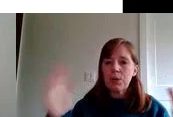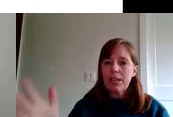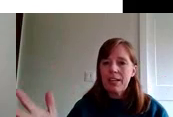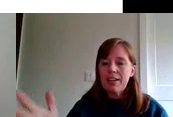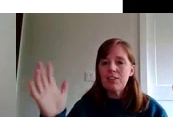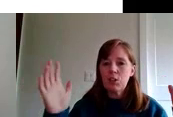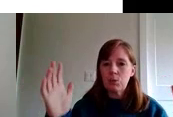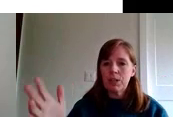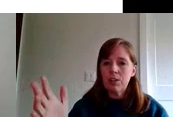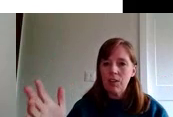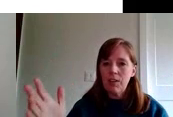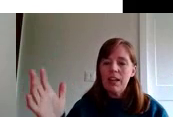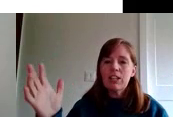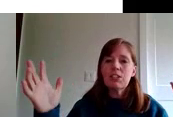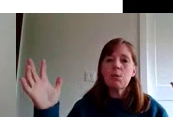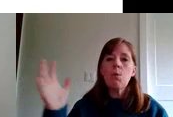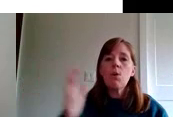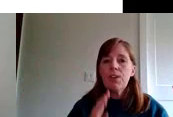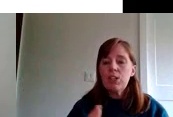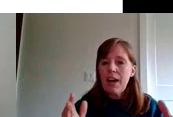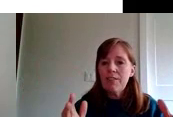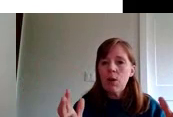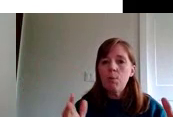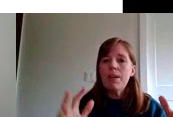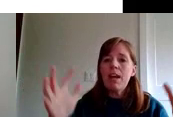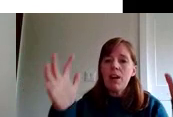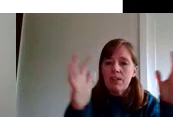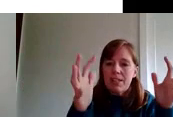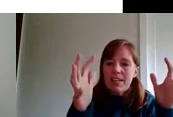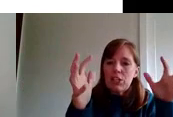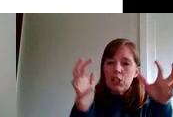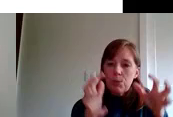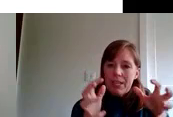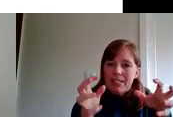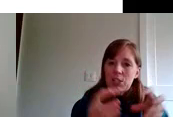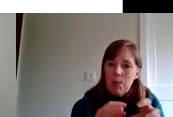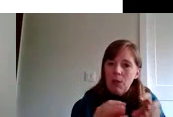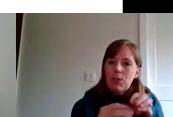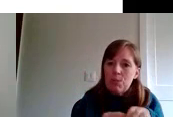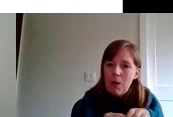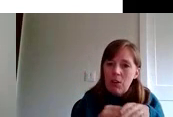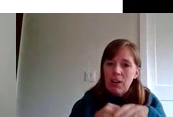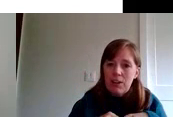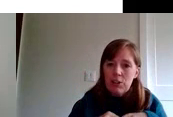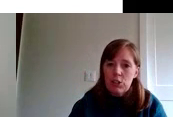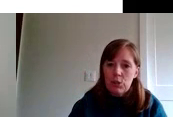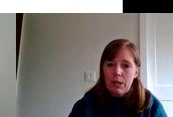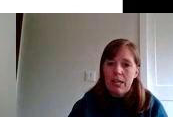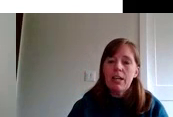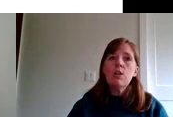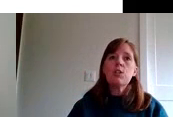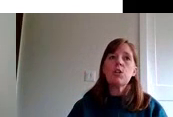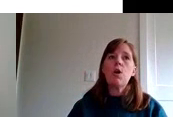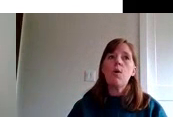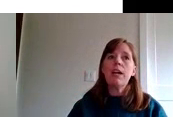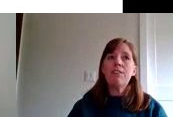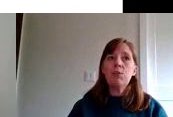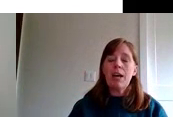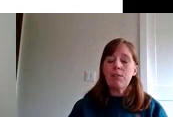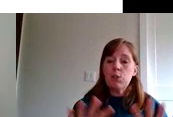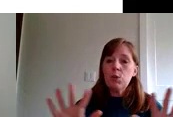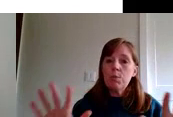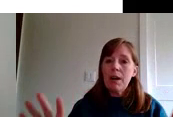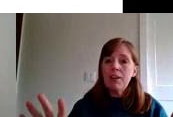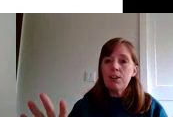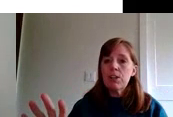a screen is critical, because the more things you have open, everything shrinks and gets smaller and smaller on your screen. So